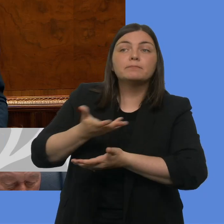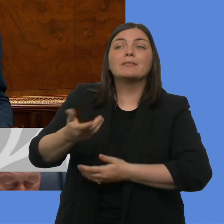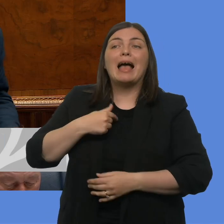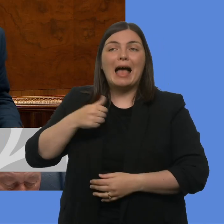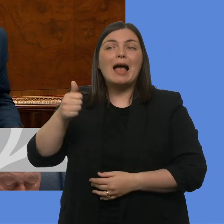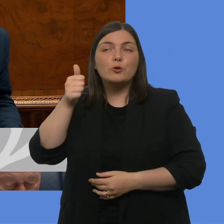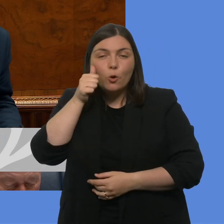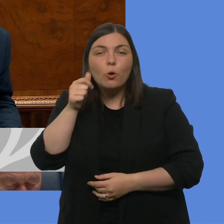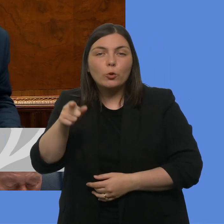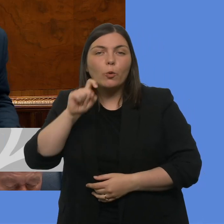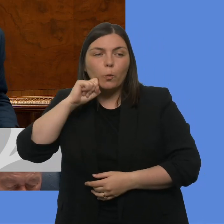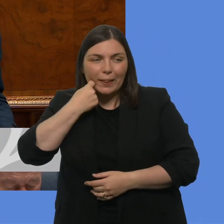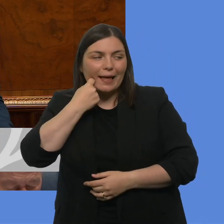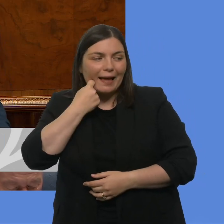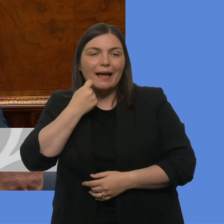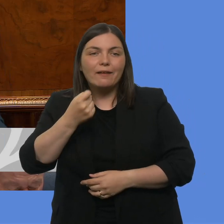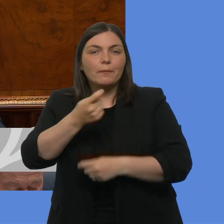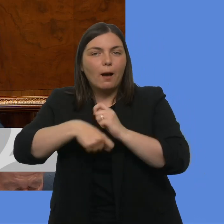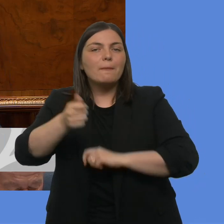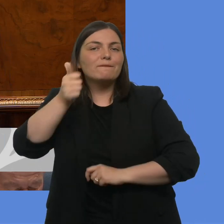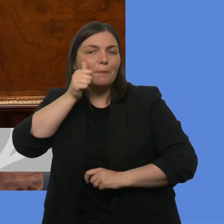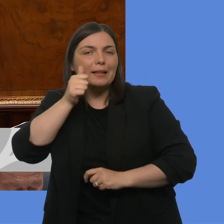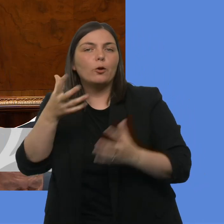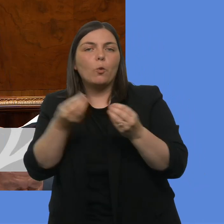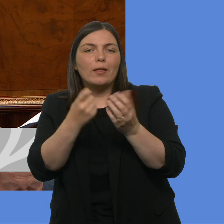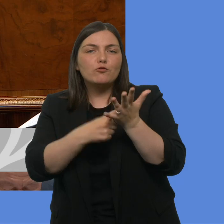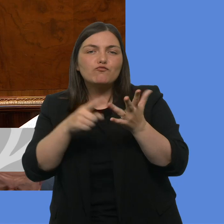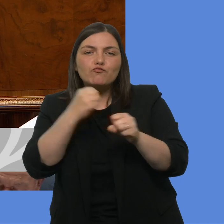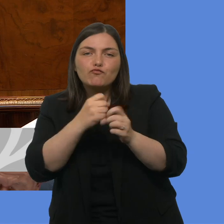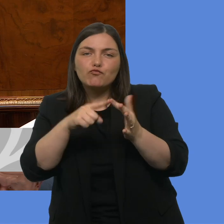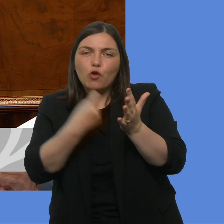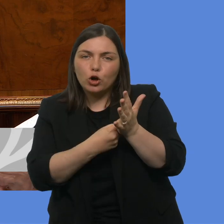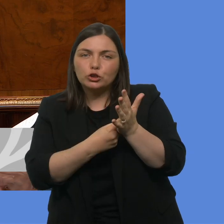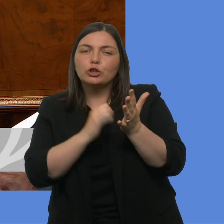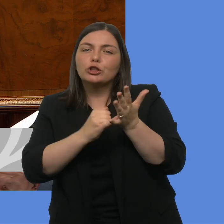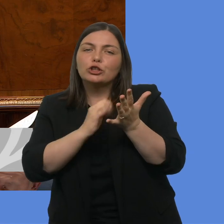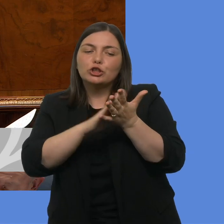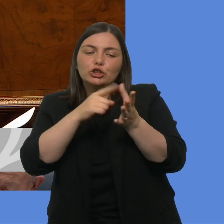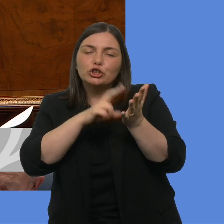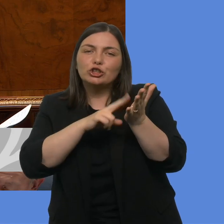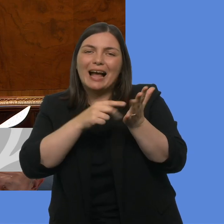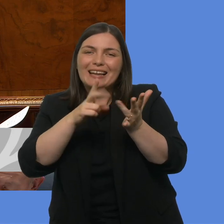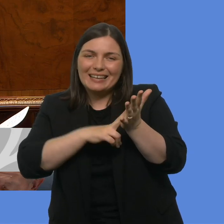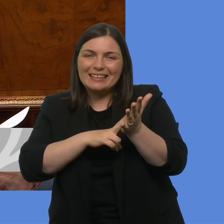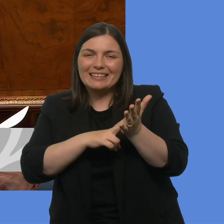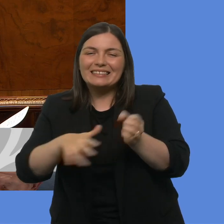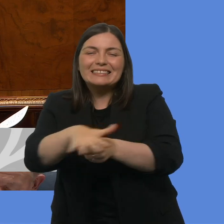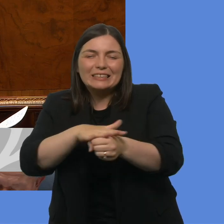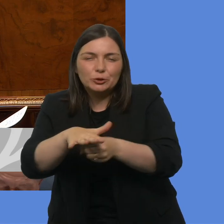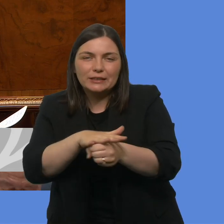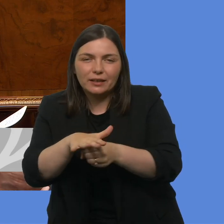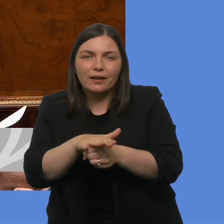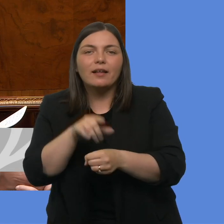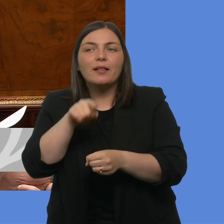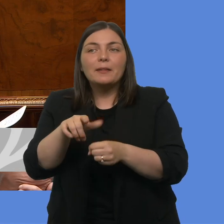yourself with the Roger Shannon case, a case which has saw a farm business in the past few years to date receive excess